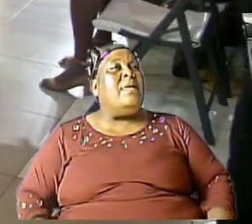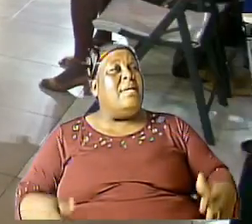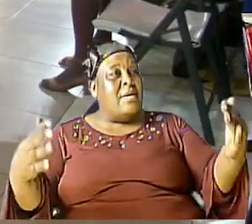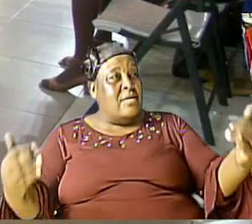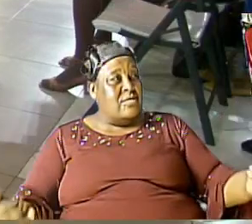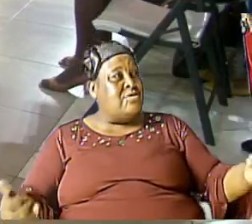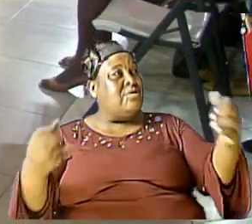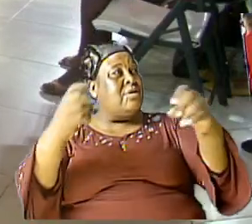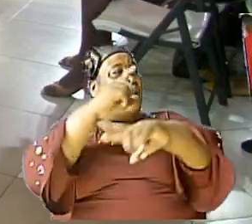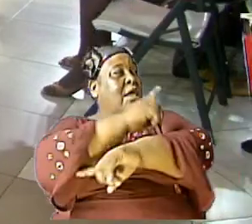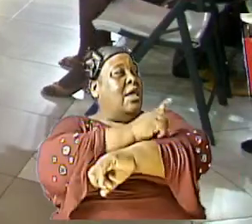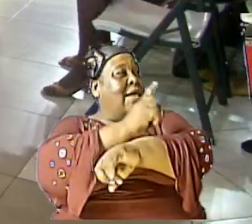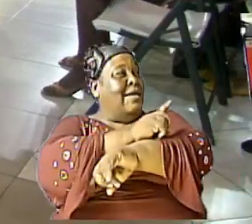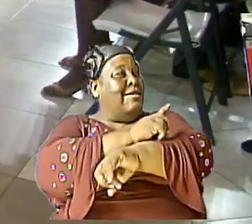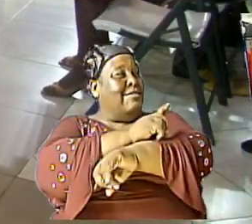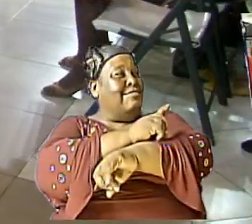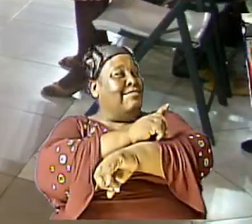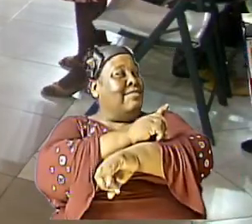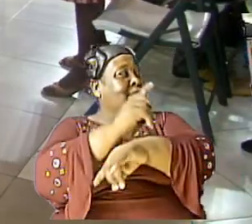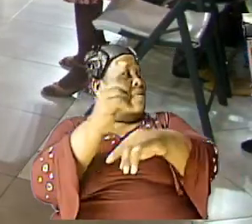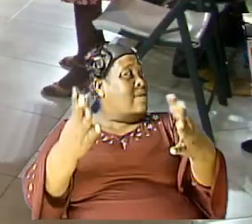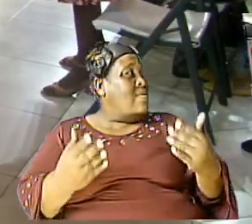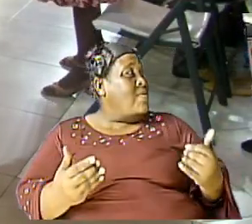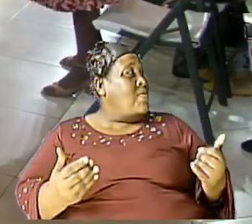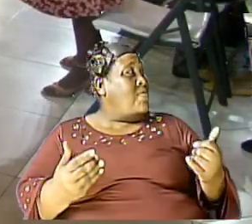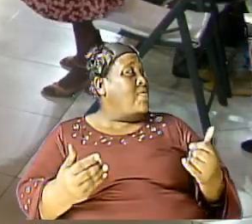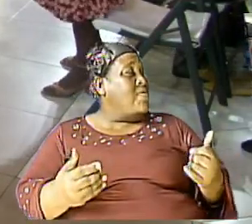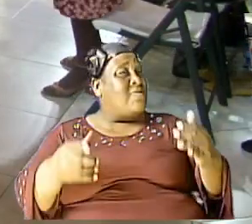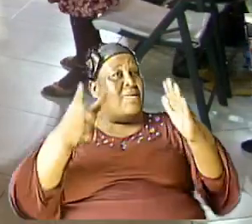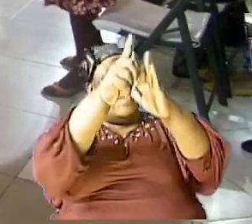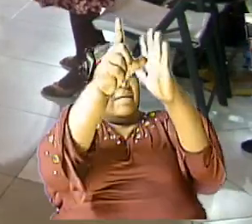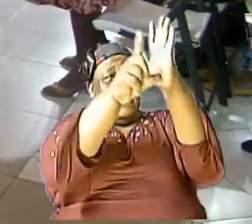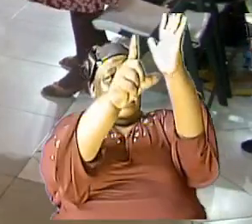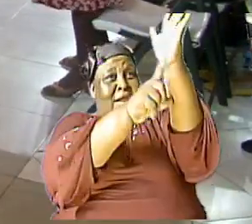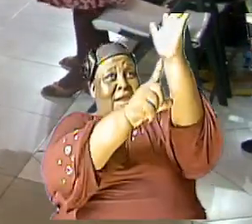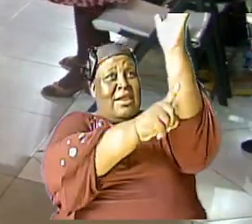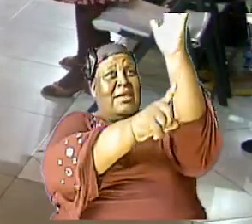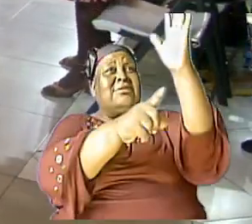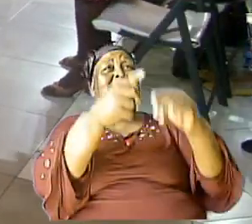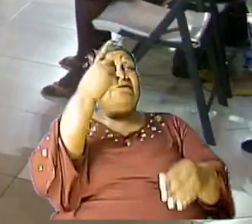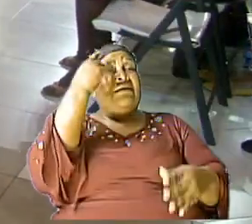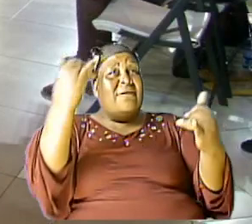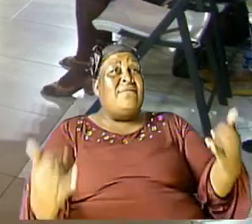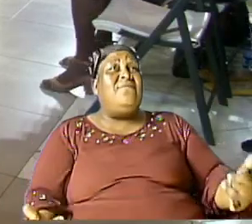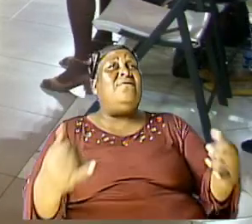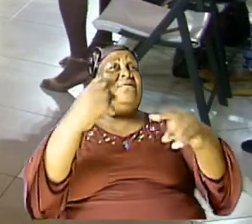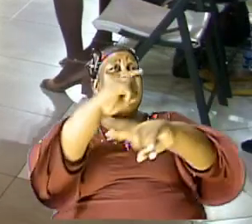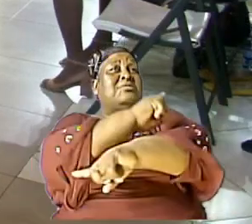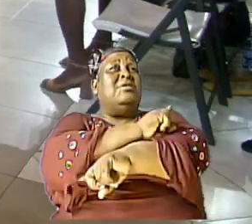Today, we want to, not everything on the list, just the list for today. Praise God.